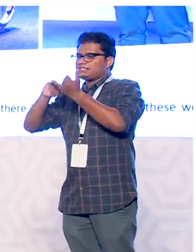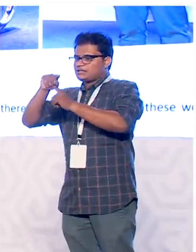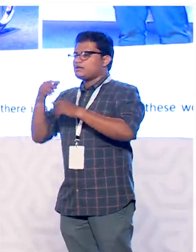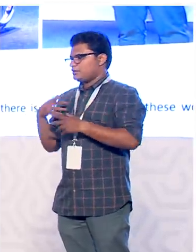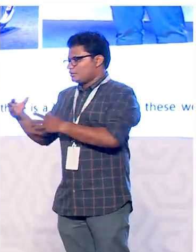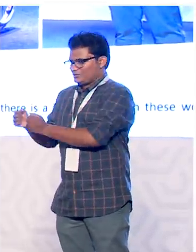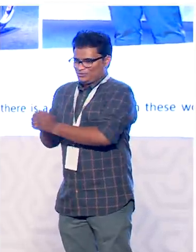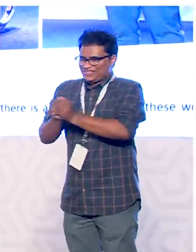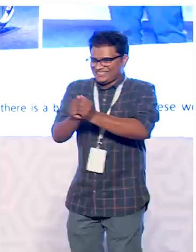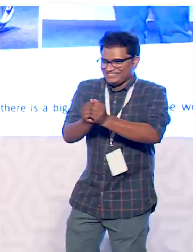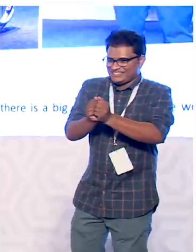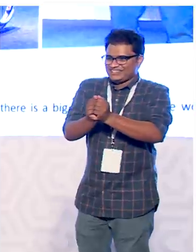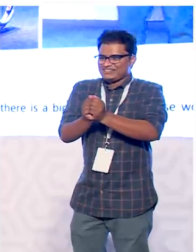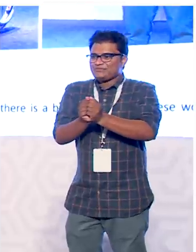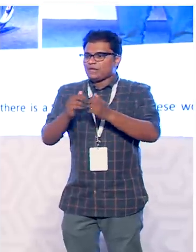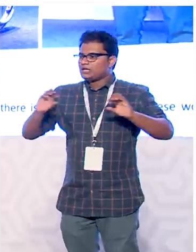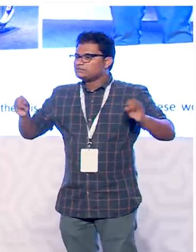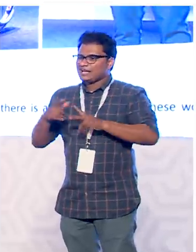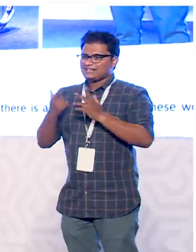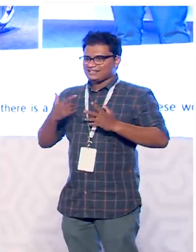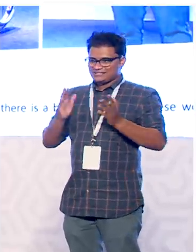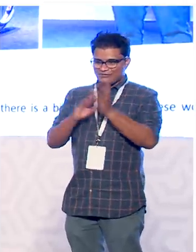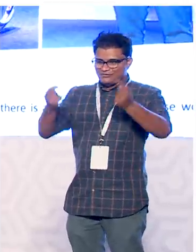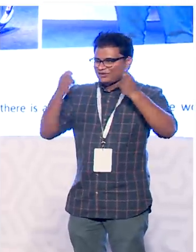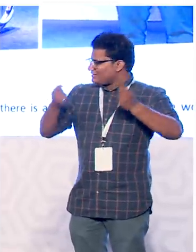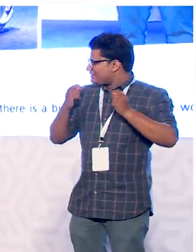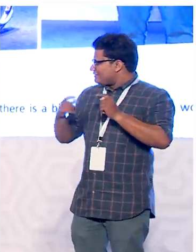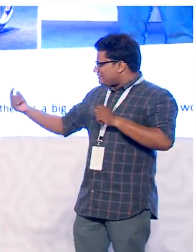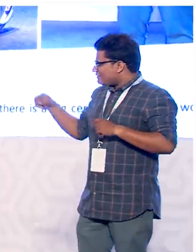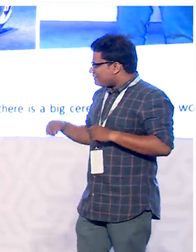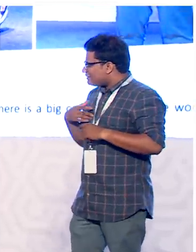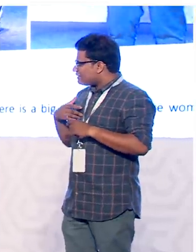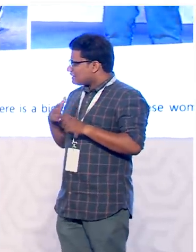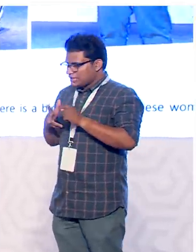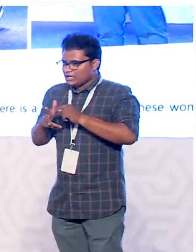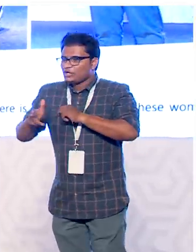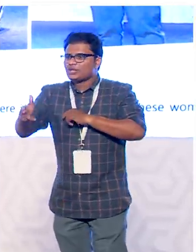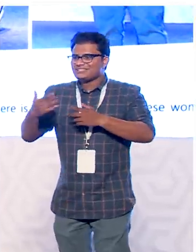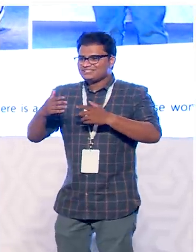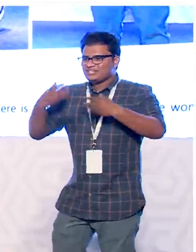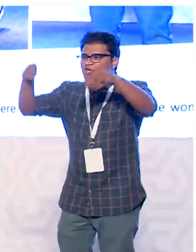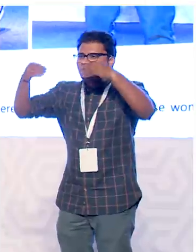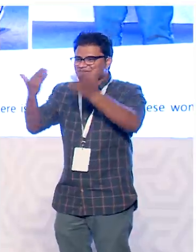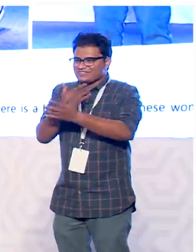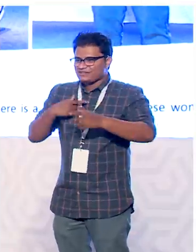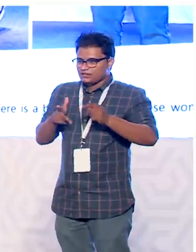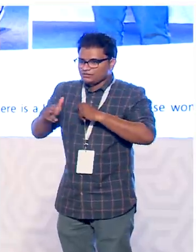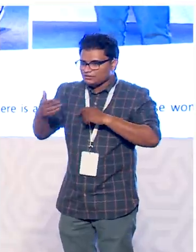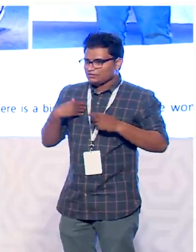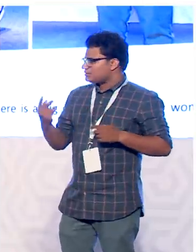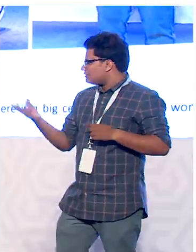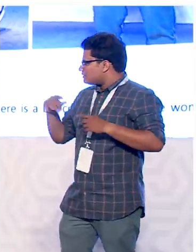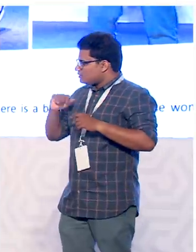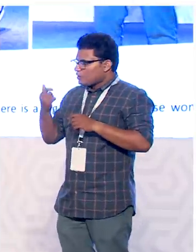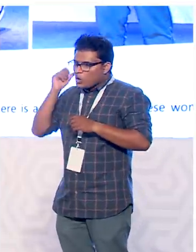a inauguration of a Satyapal inauguration of a store, and there were all the ladida and the who's who of Chennai,